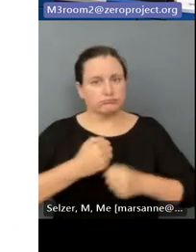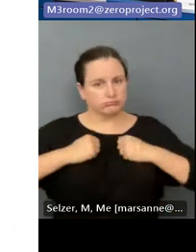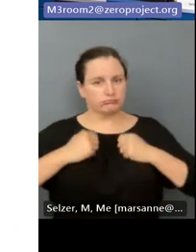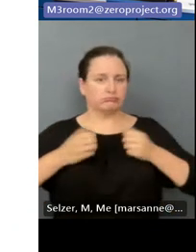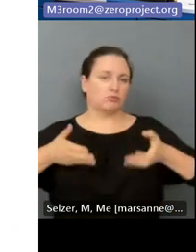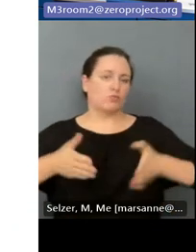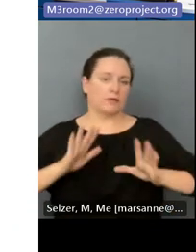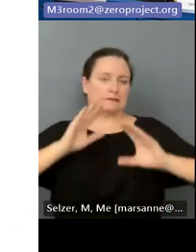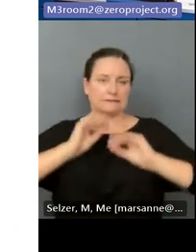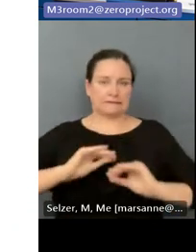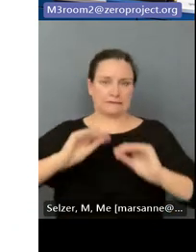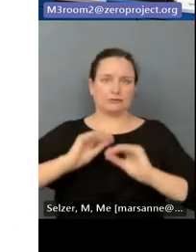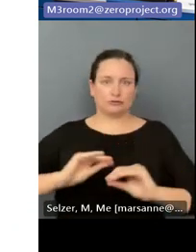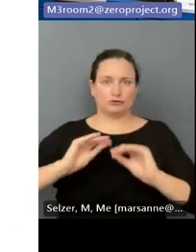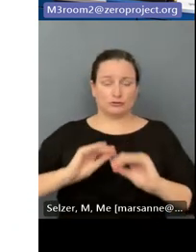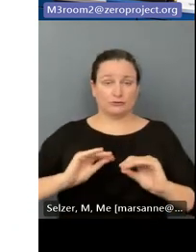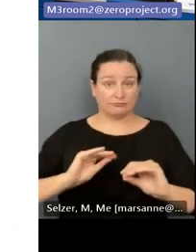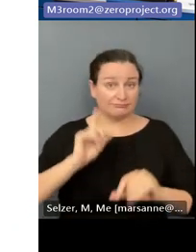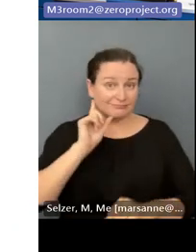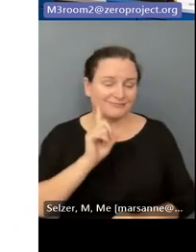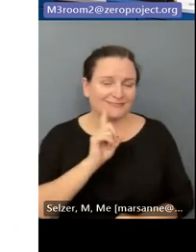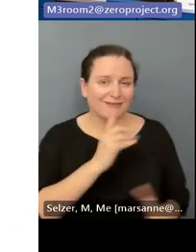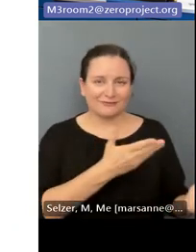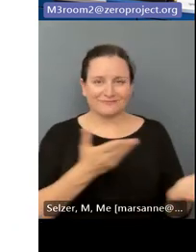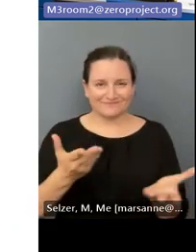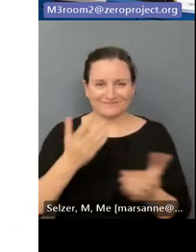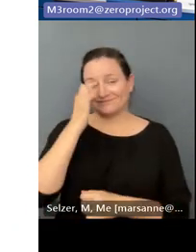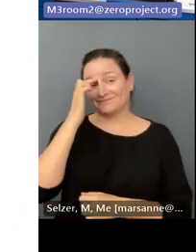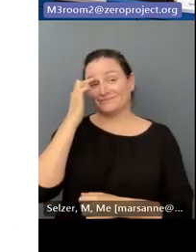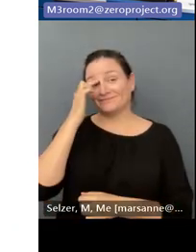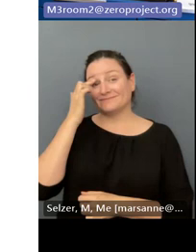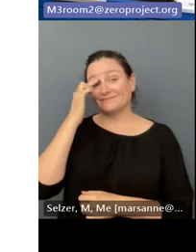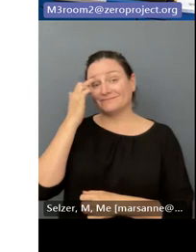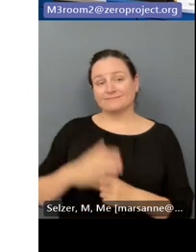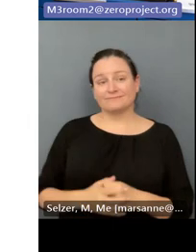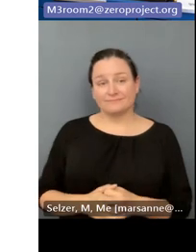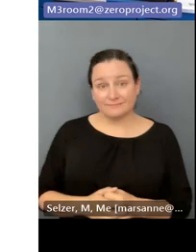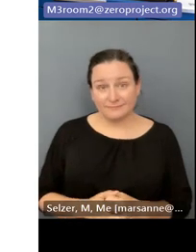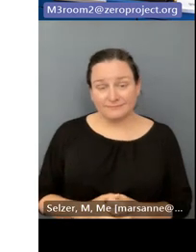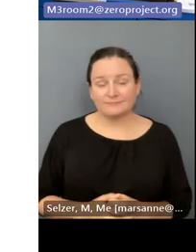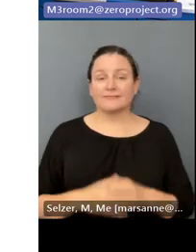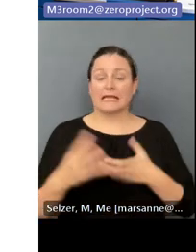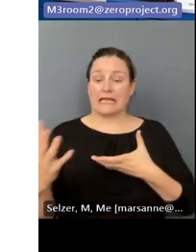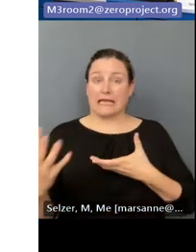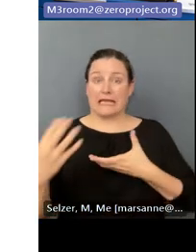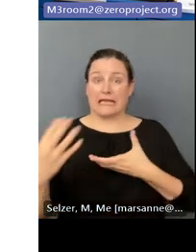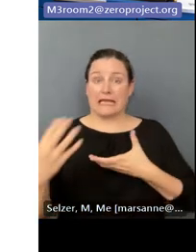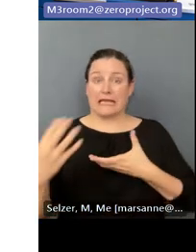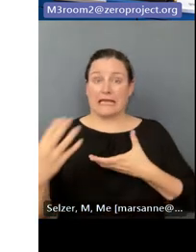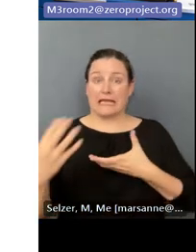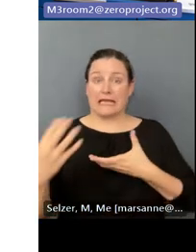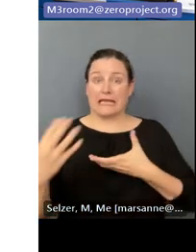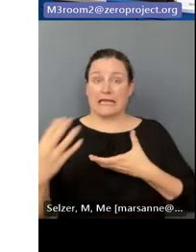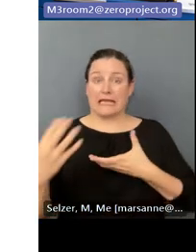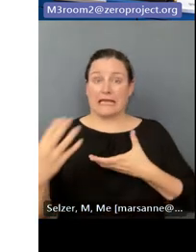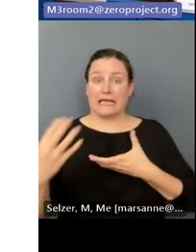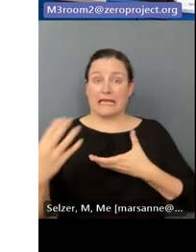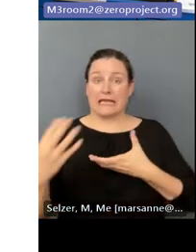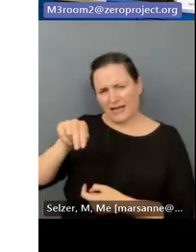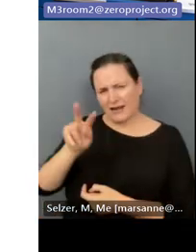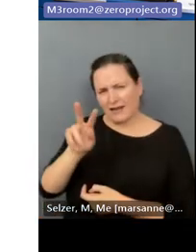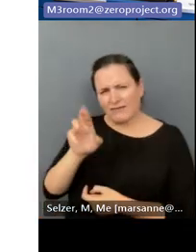Well, what we practice is called inverse inclusion. So what is inverse inclusion is